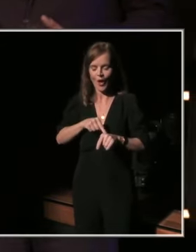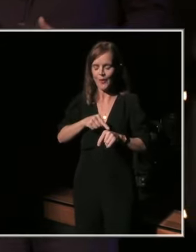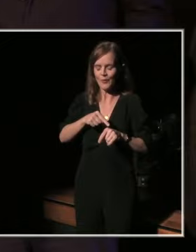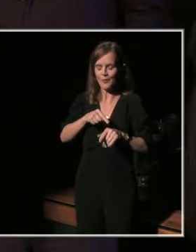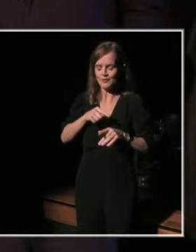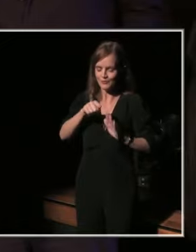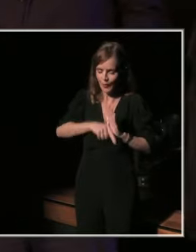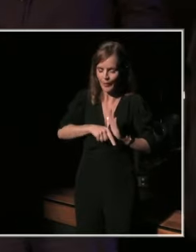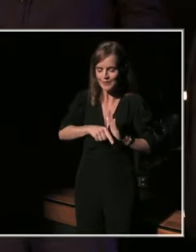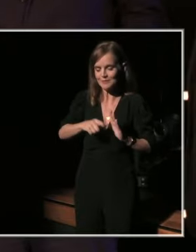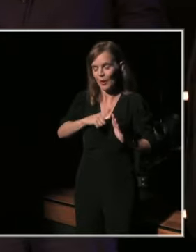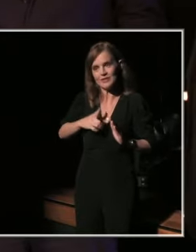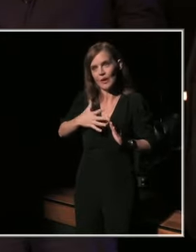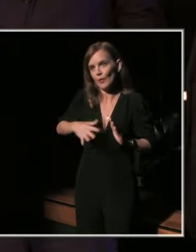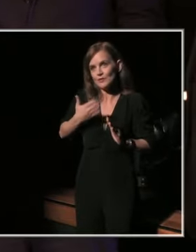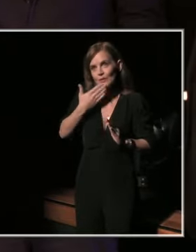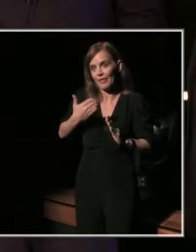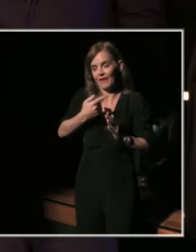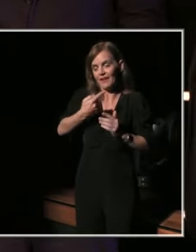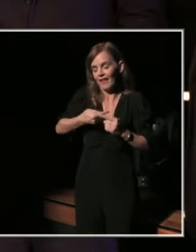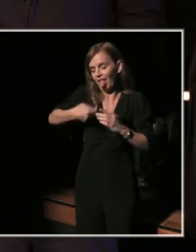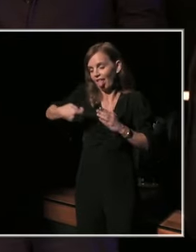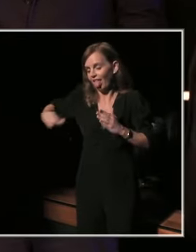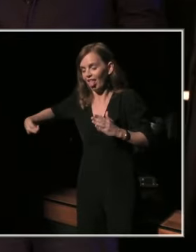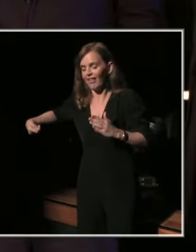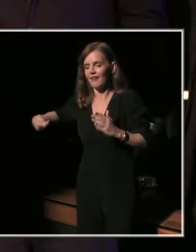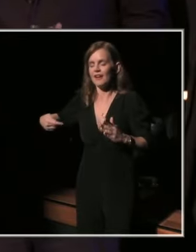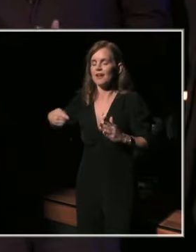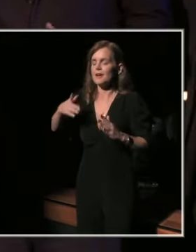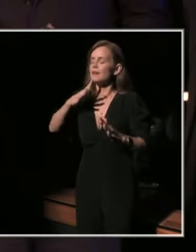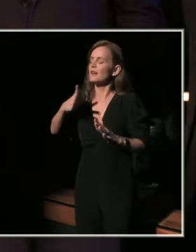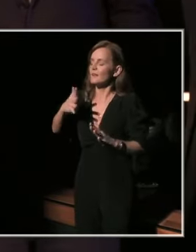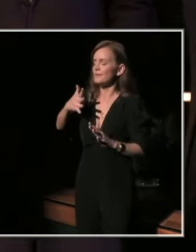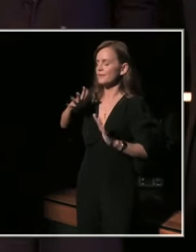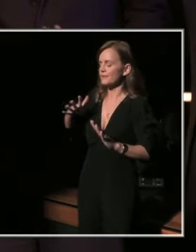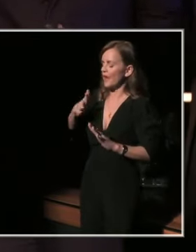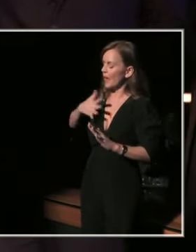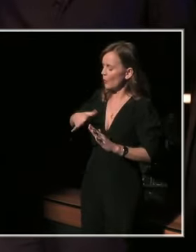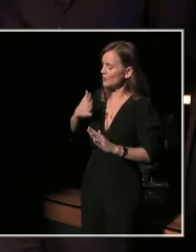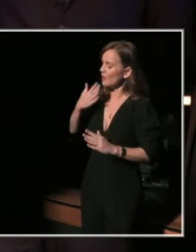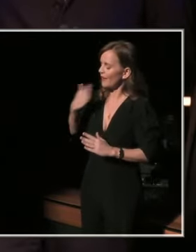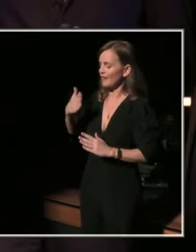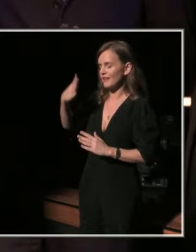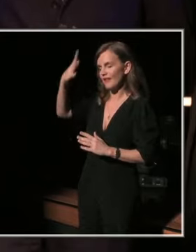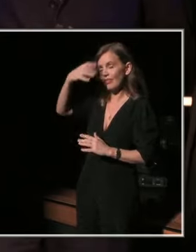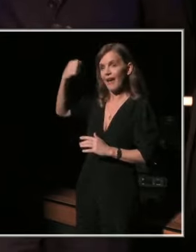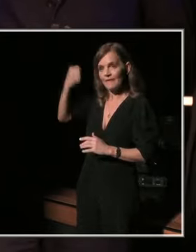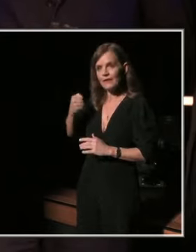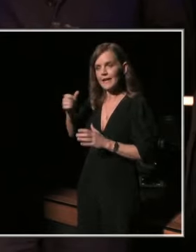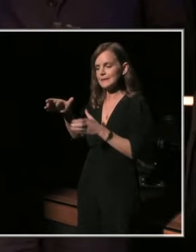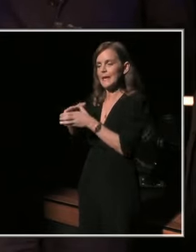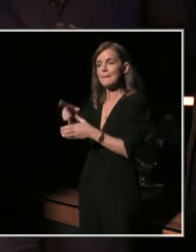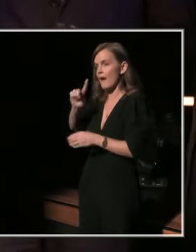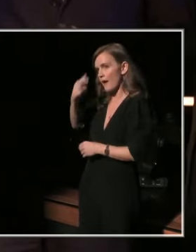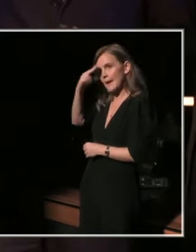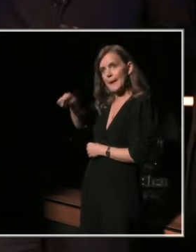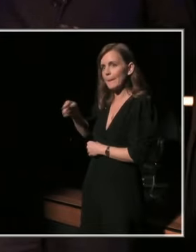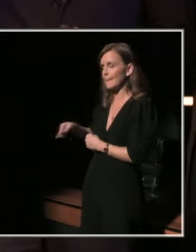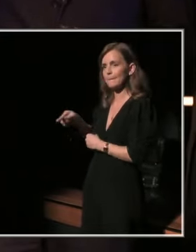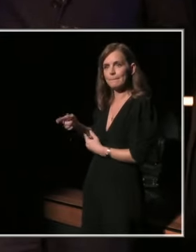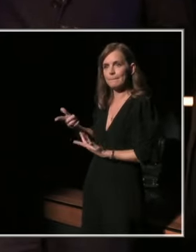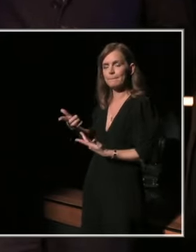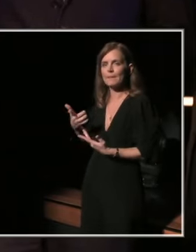need to thank. Actually, I'm going to lie. It's going to mostly be the Afghan team, who we can't name. I'm going to keep this short and